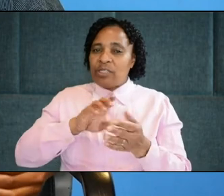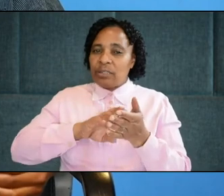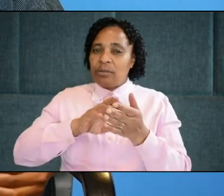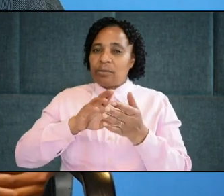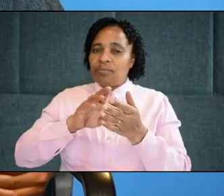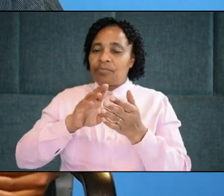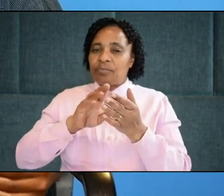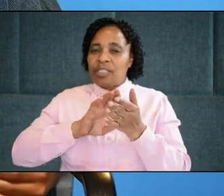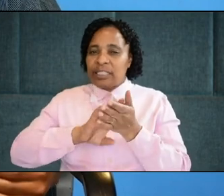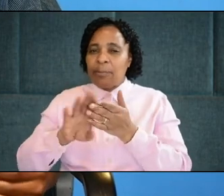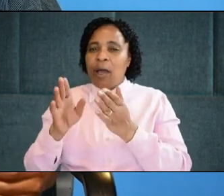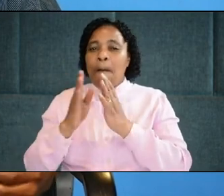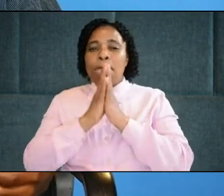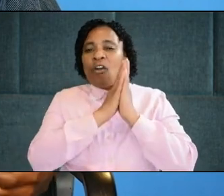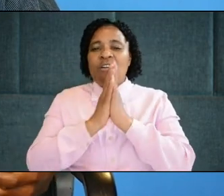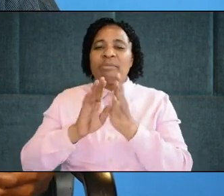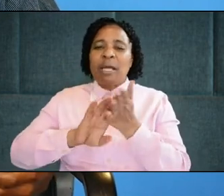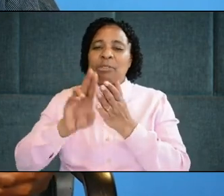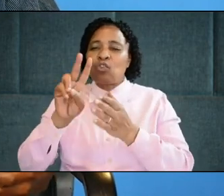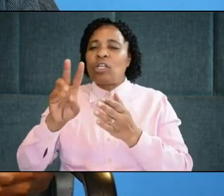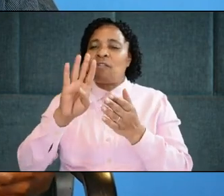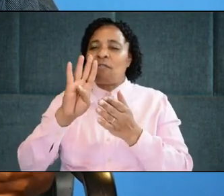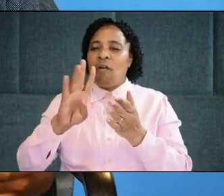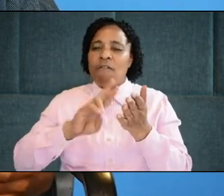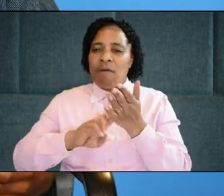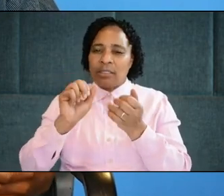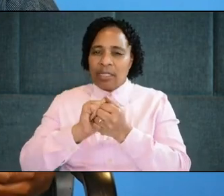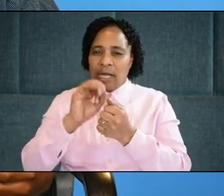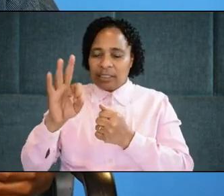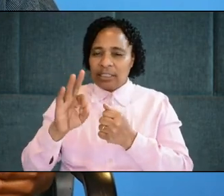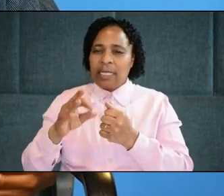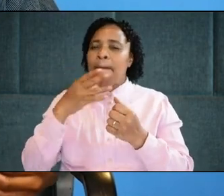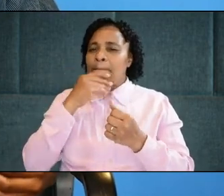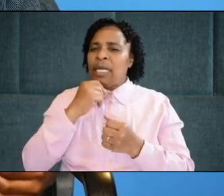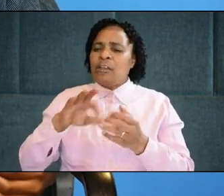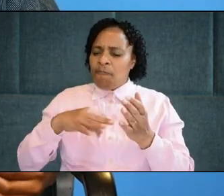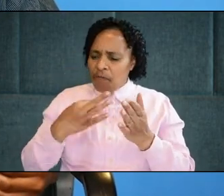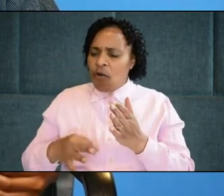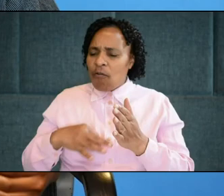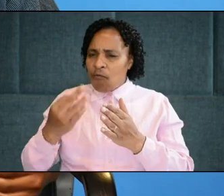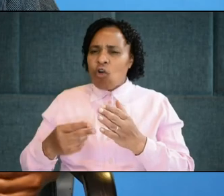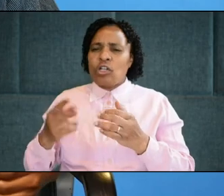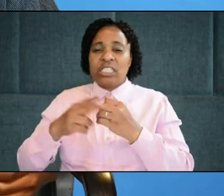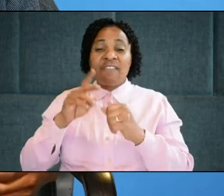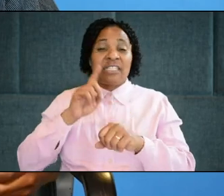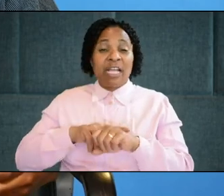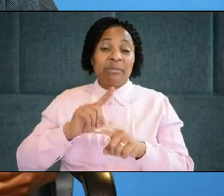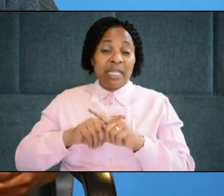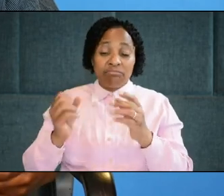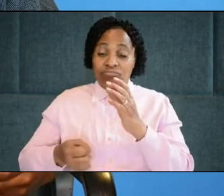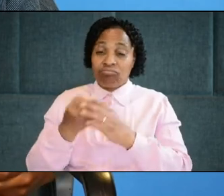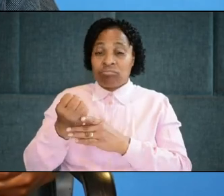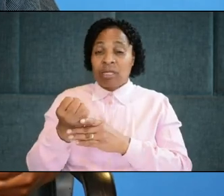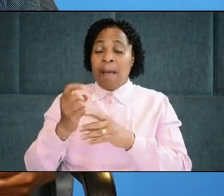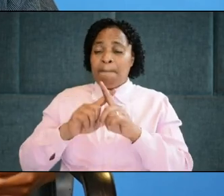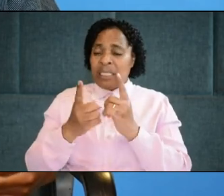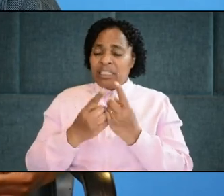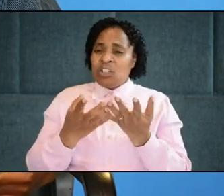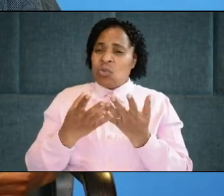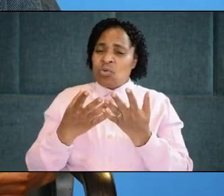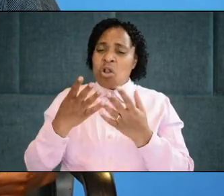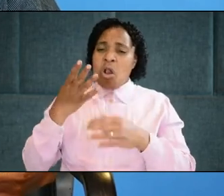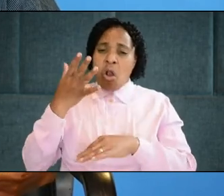which says, "For a righteous man may fall seven times and rise again, but the wicked shall fall by